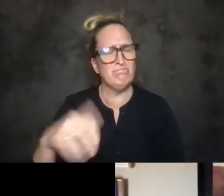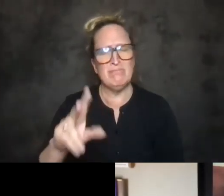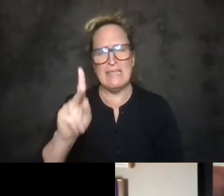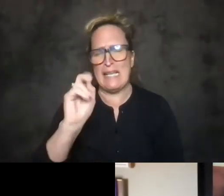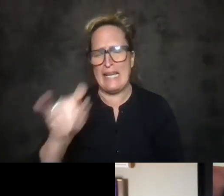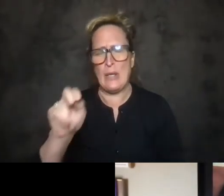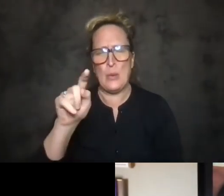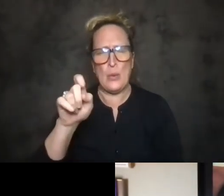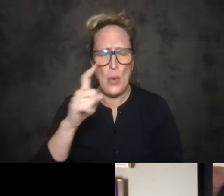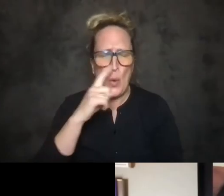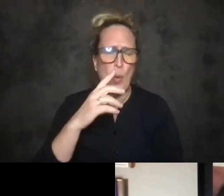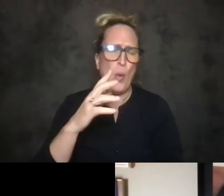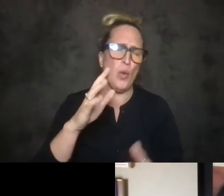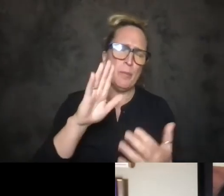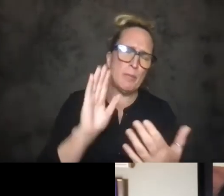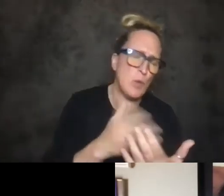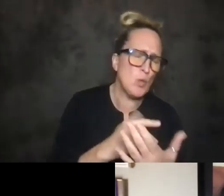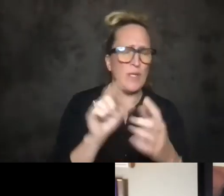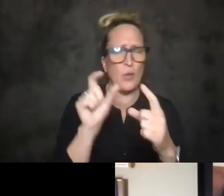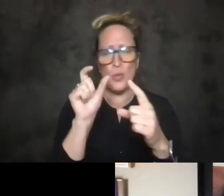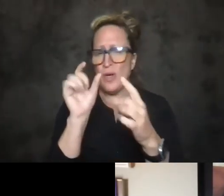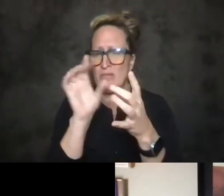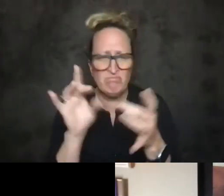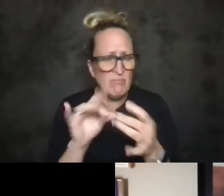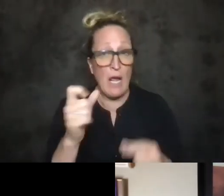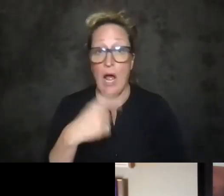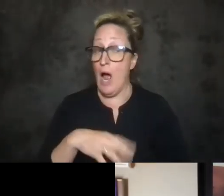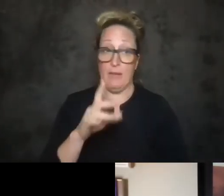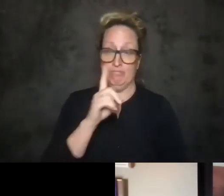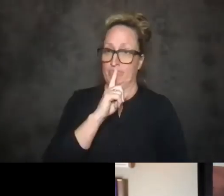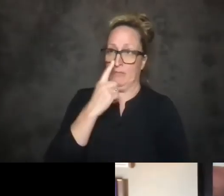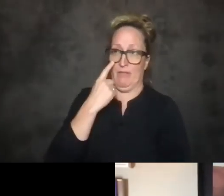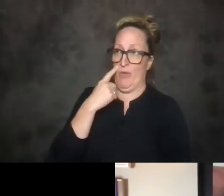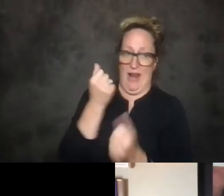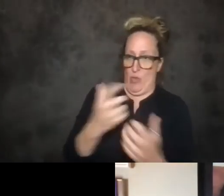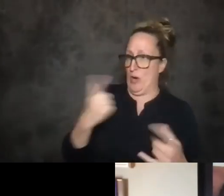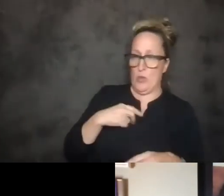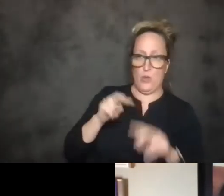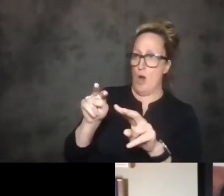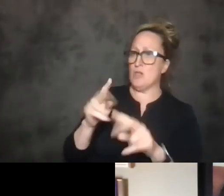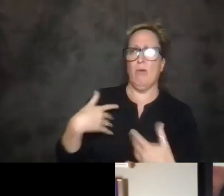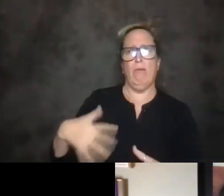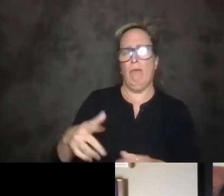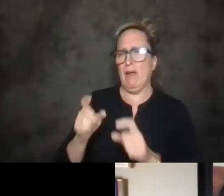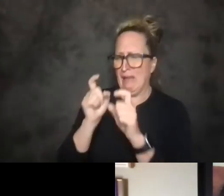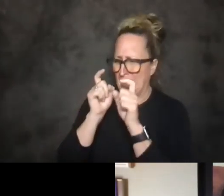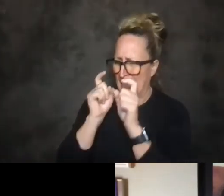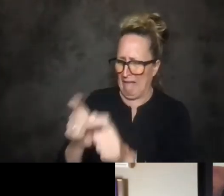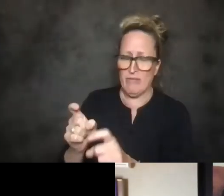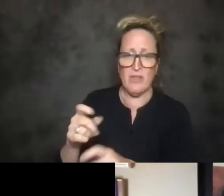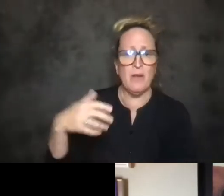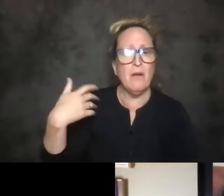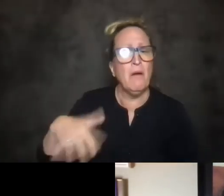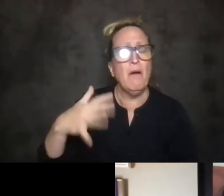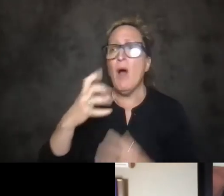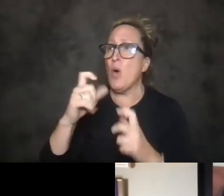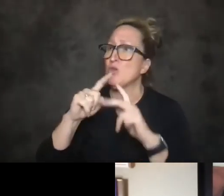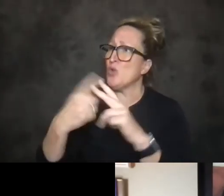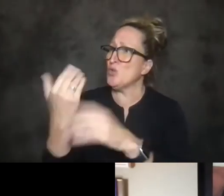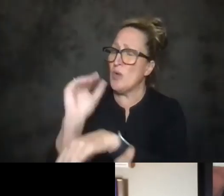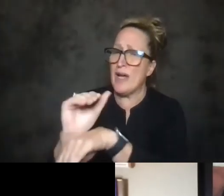your words and your music. I know I speak for everyone watching when I say it was a tremendous gift. I'd love to start tonight by